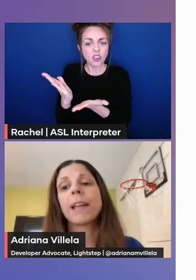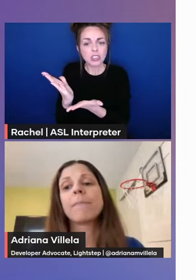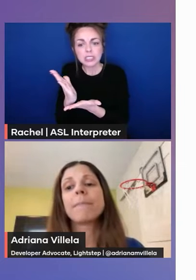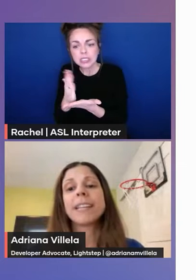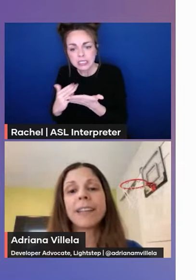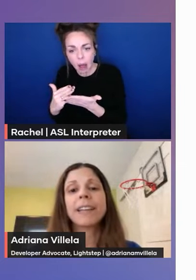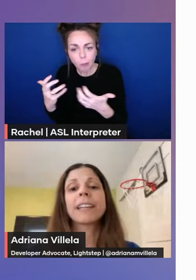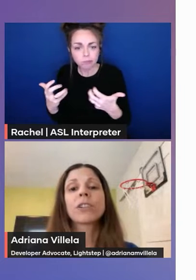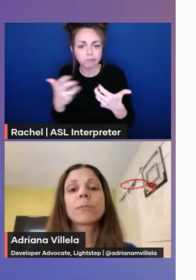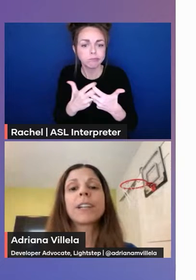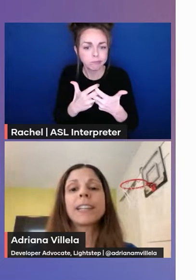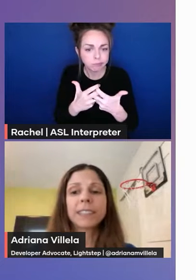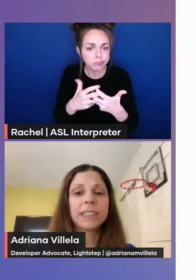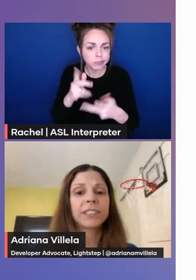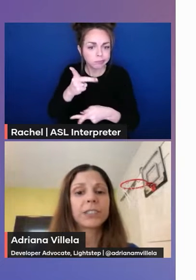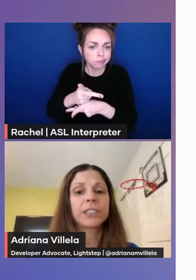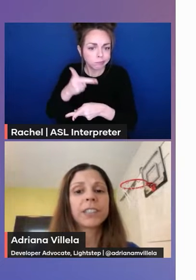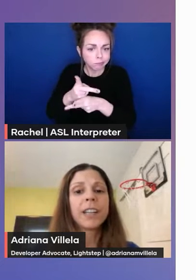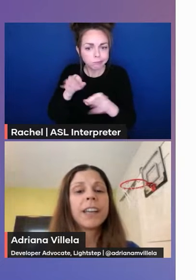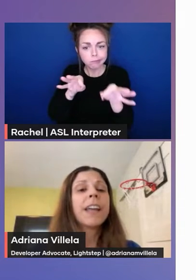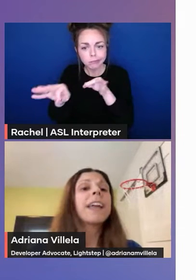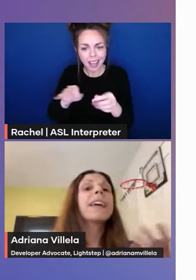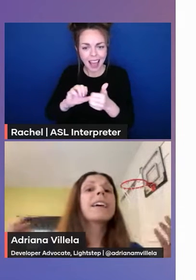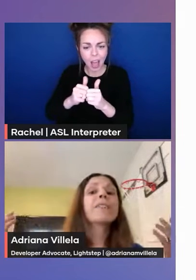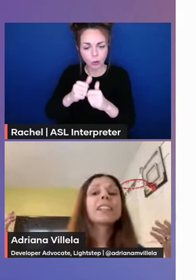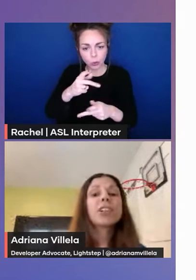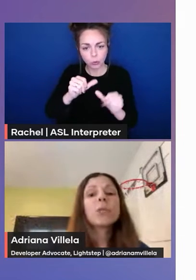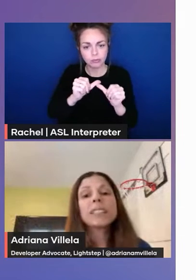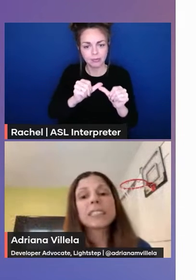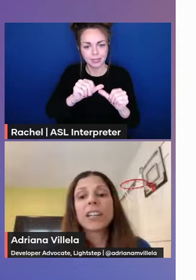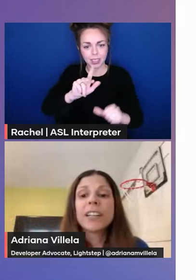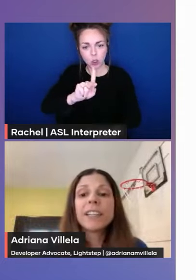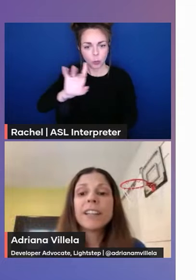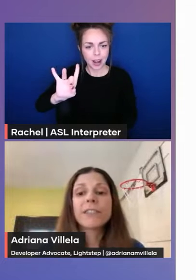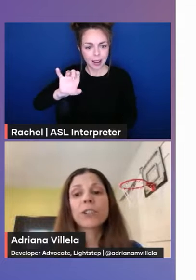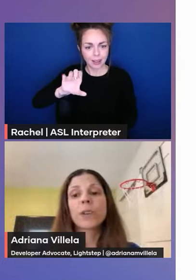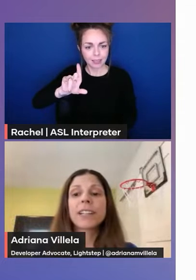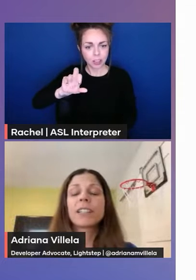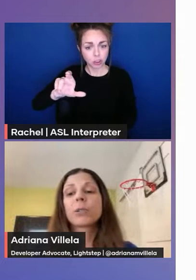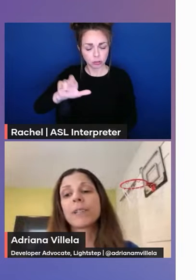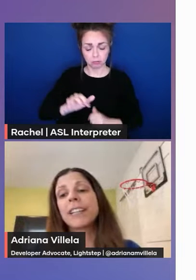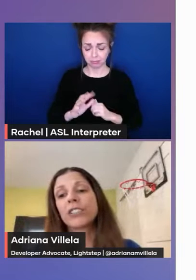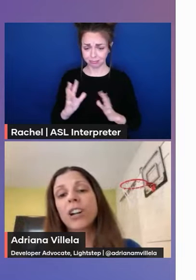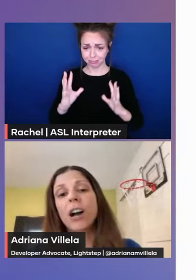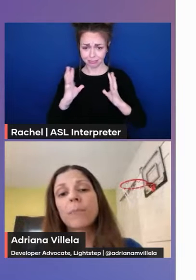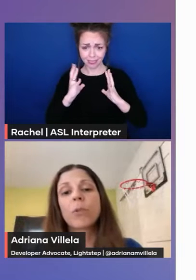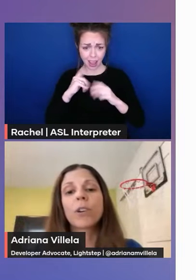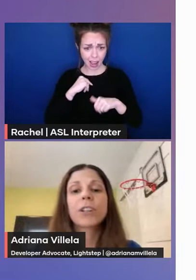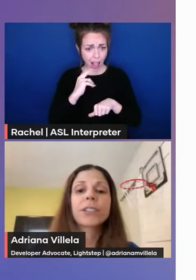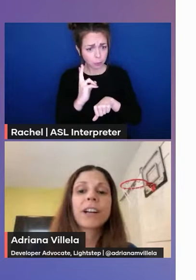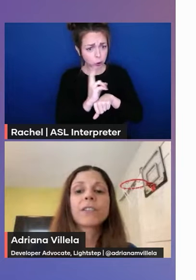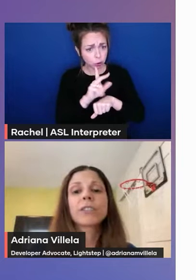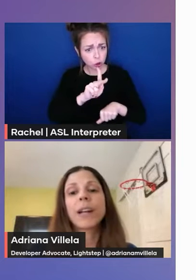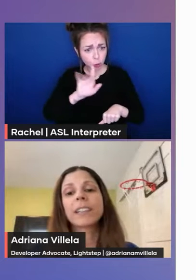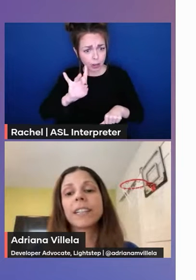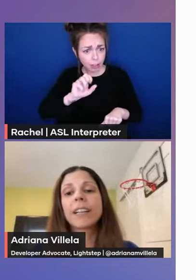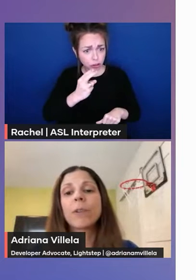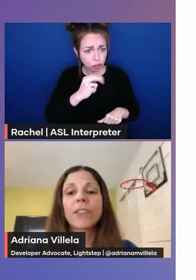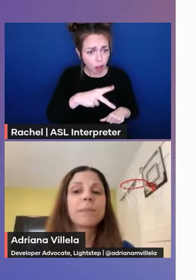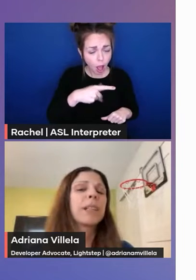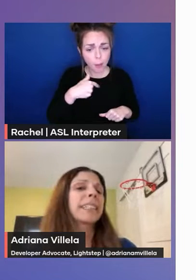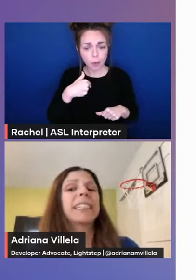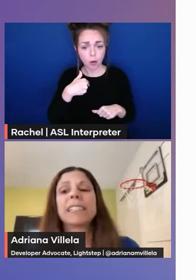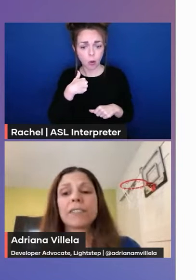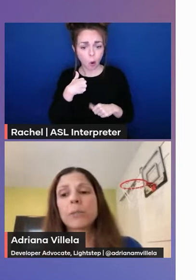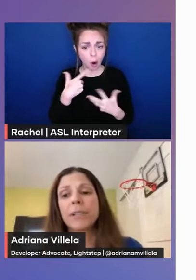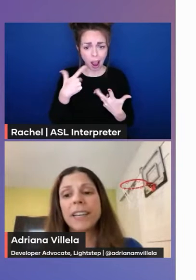spinning up and maintaining Kubernetes clusters. And that's all well and good if you're working in a Kubernetes shop or you're down for wrangling